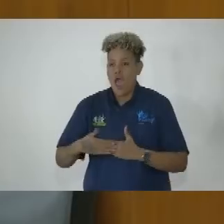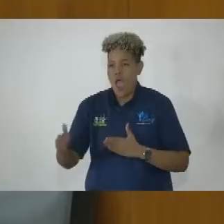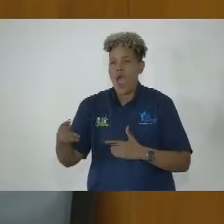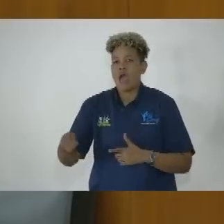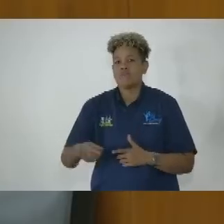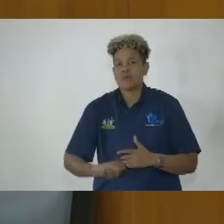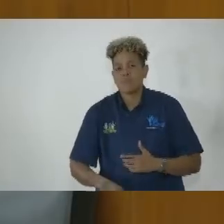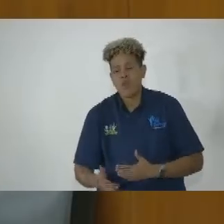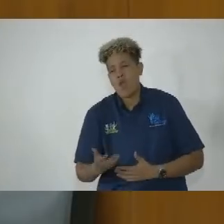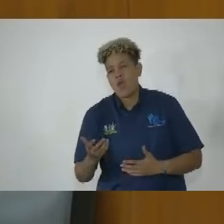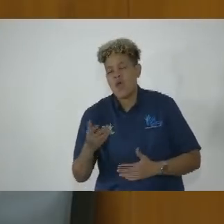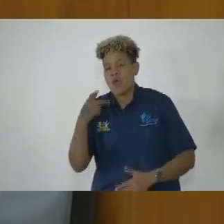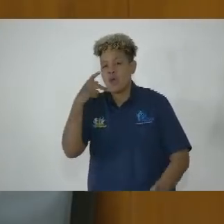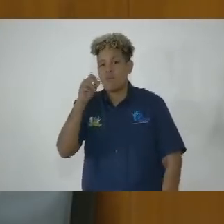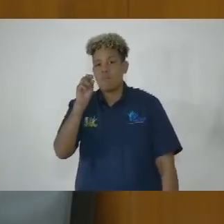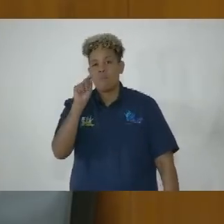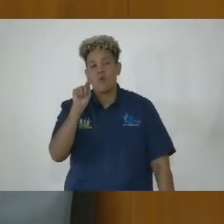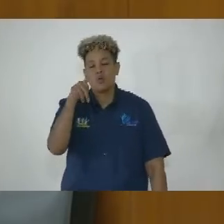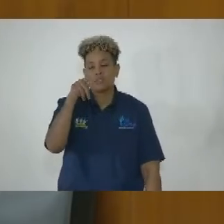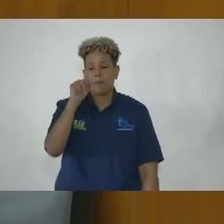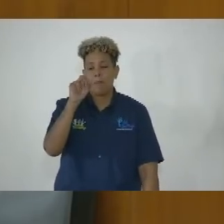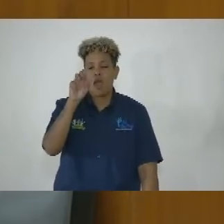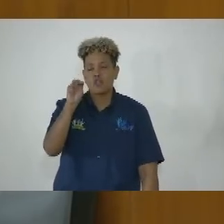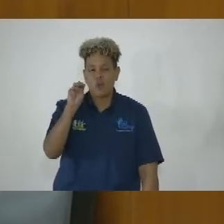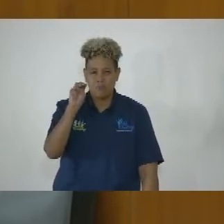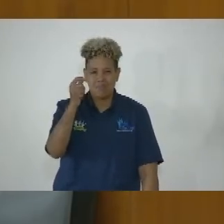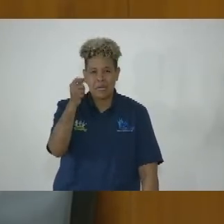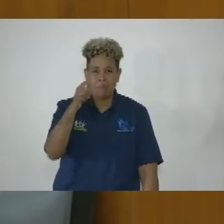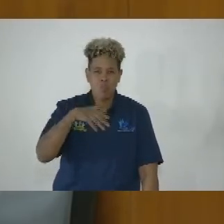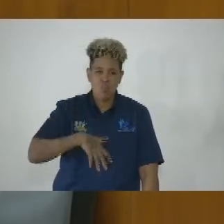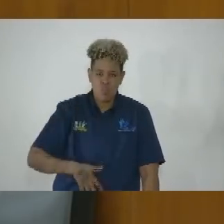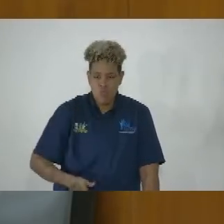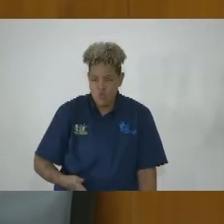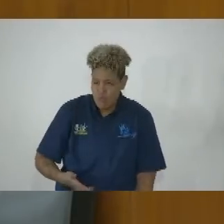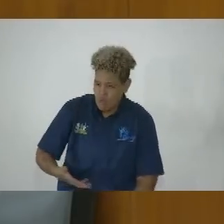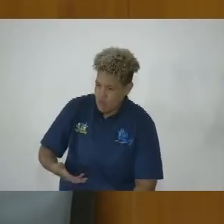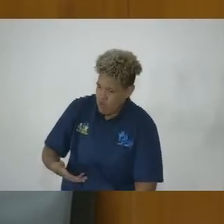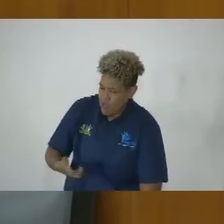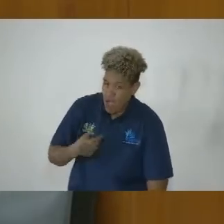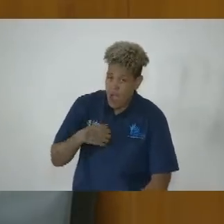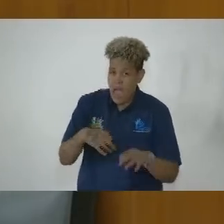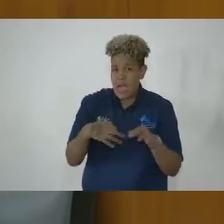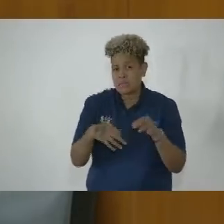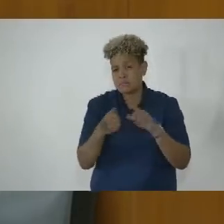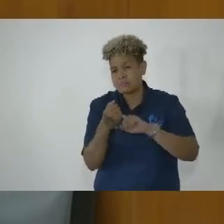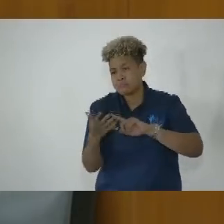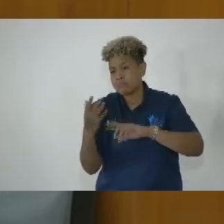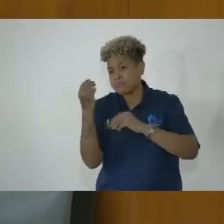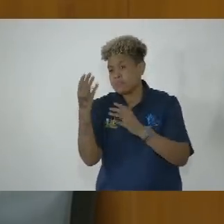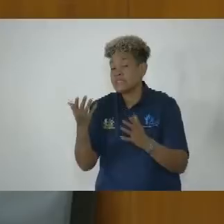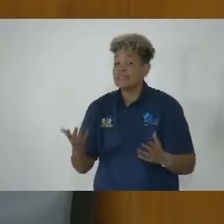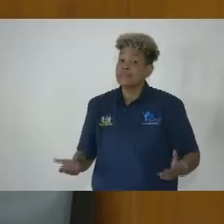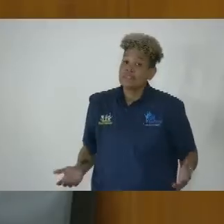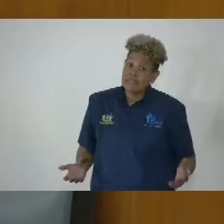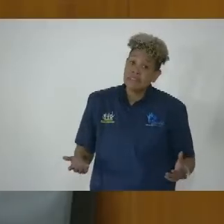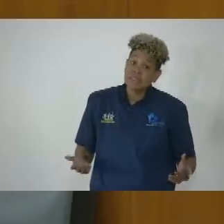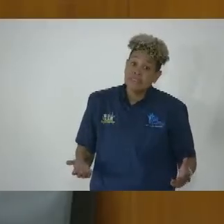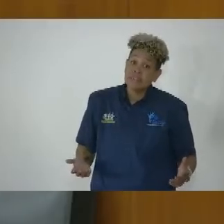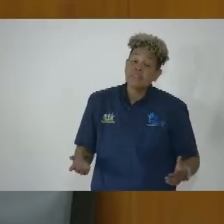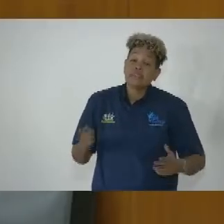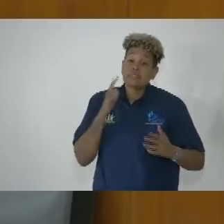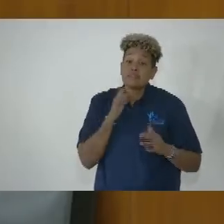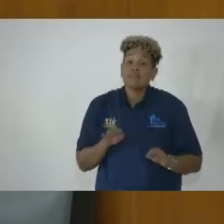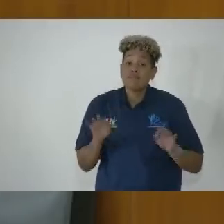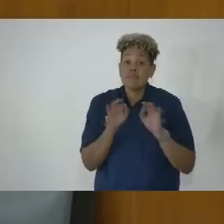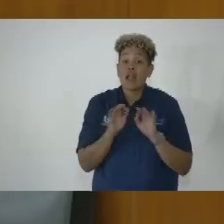after a woman gives birth. And I extrapolated it to say that, you know, the value of